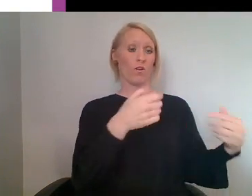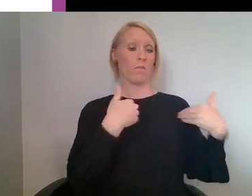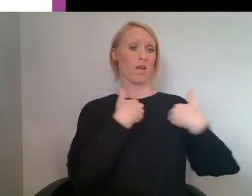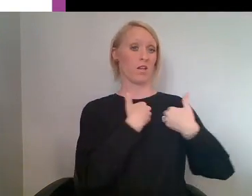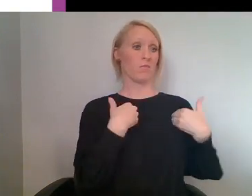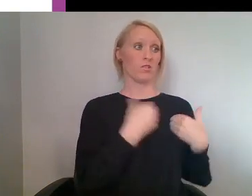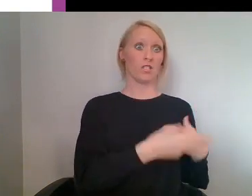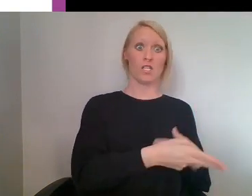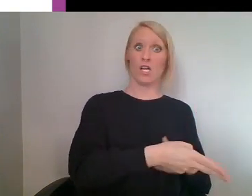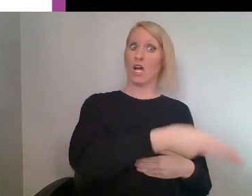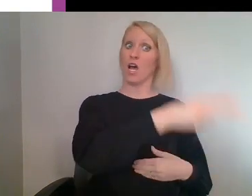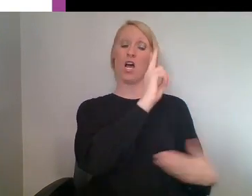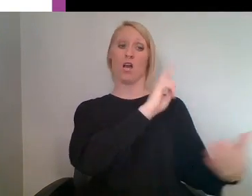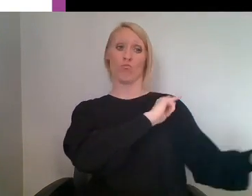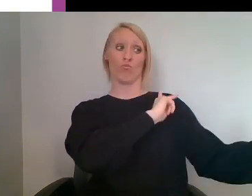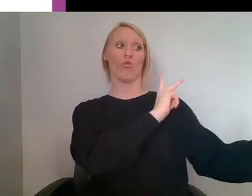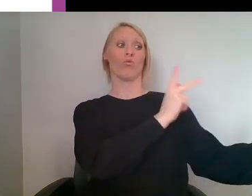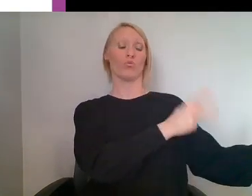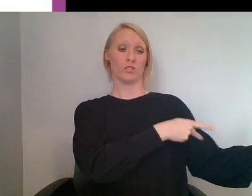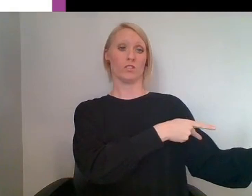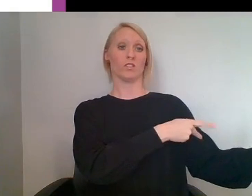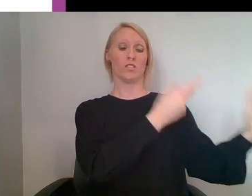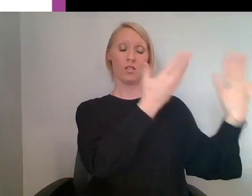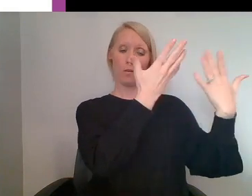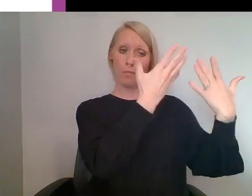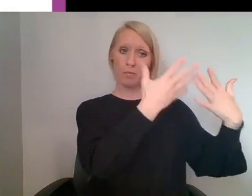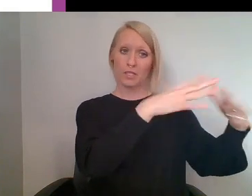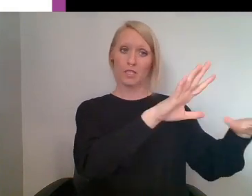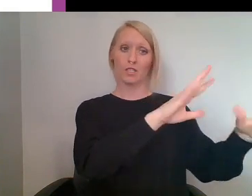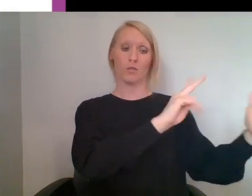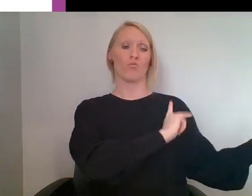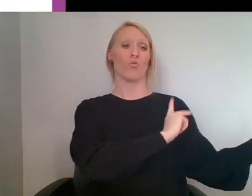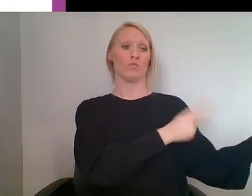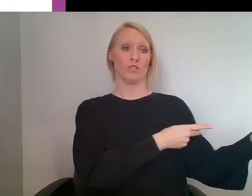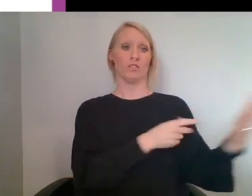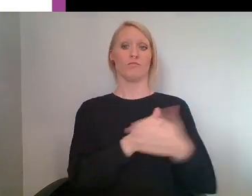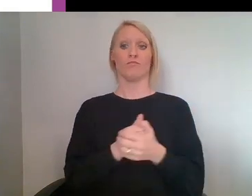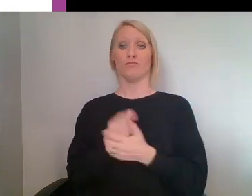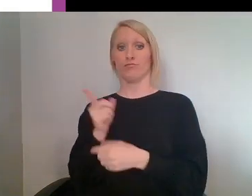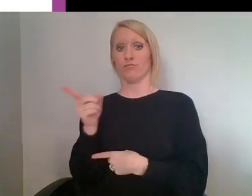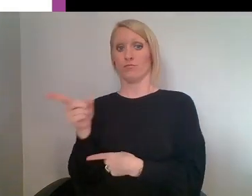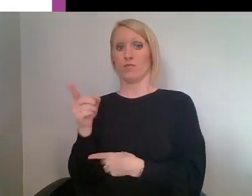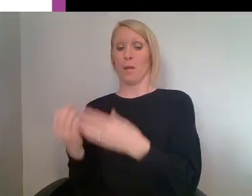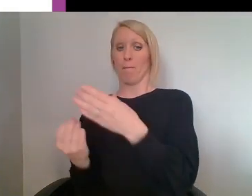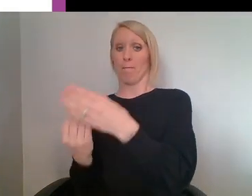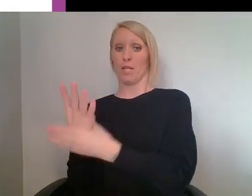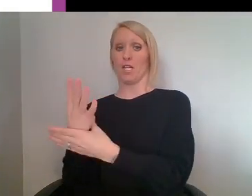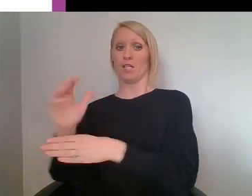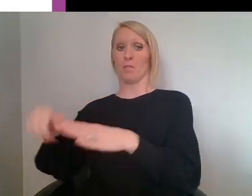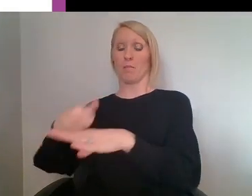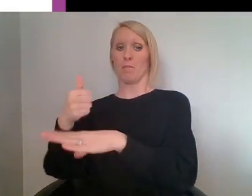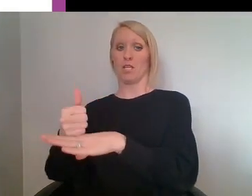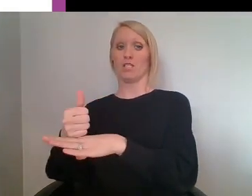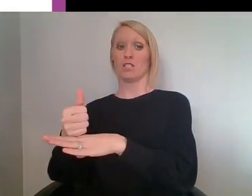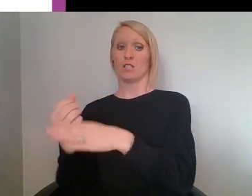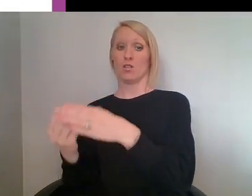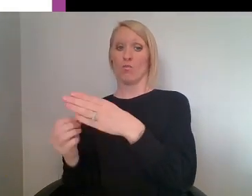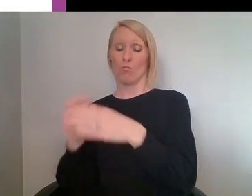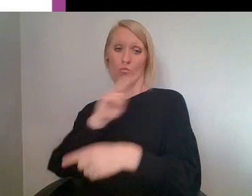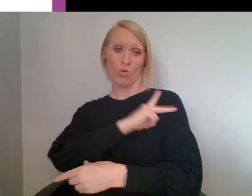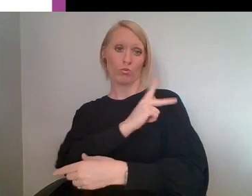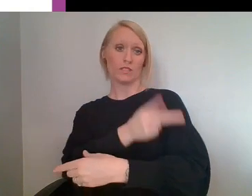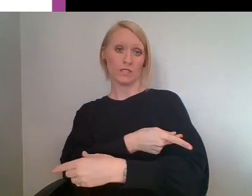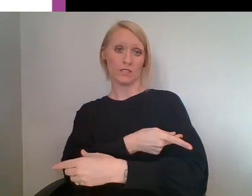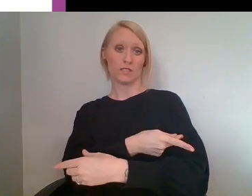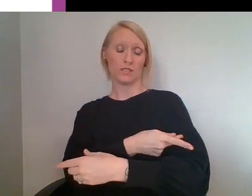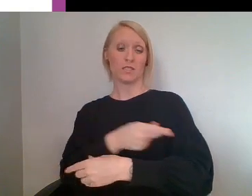high in proteins, and they actually are considered our complete proteins. Then we have plant-based proteins. Beans and peas are kind